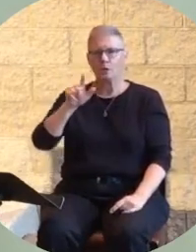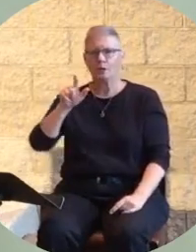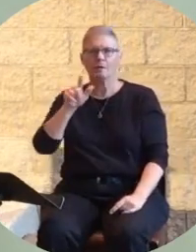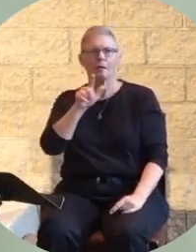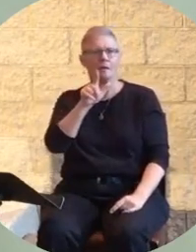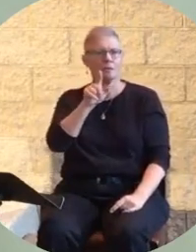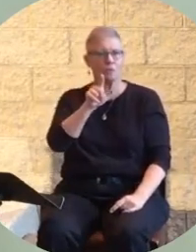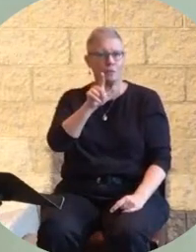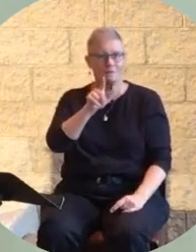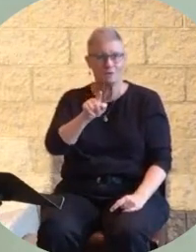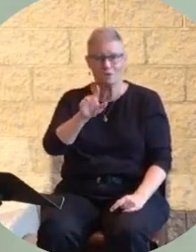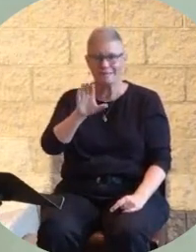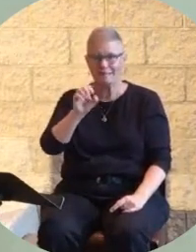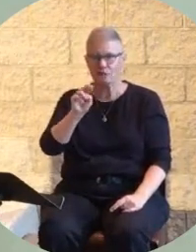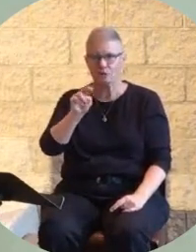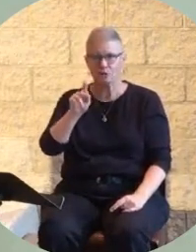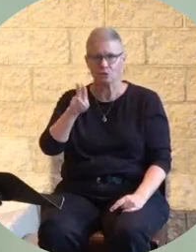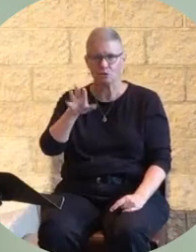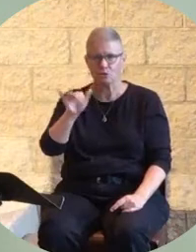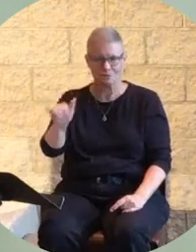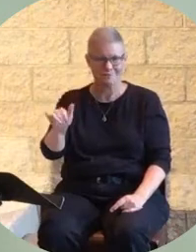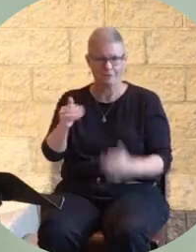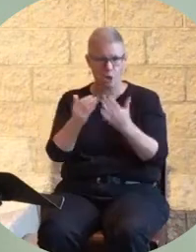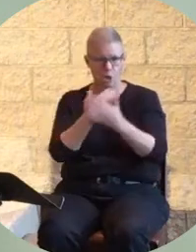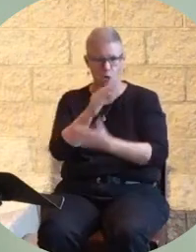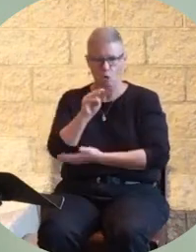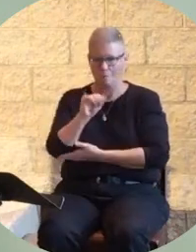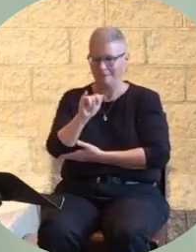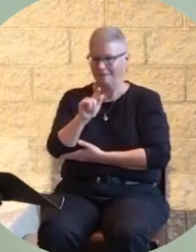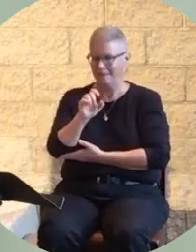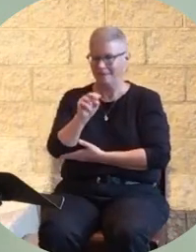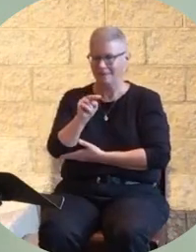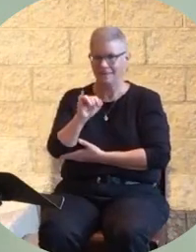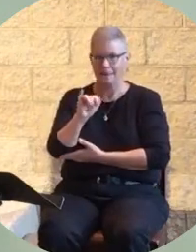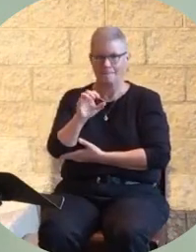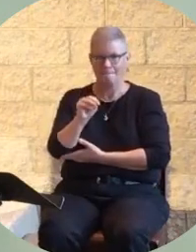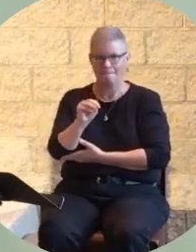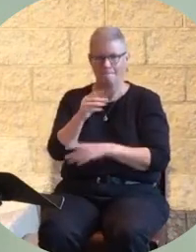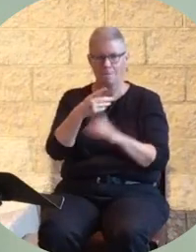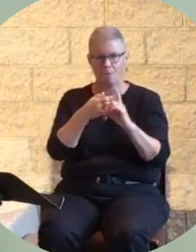of the millennium, the new millennium, from 2000 to today.